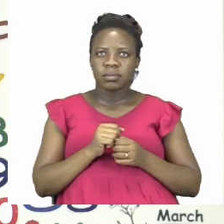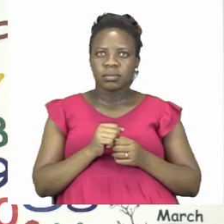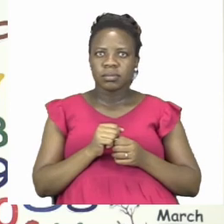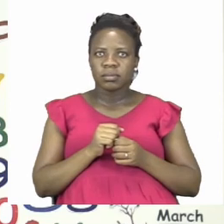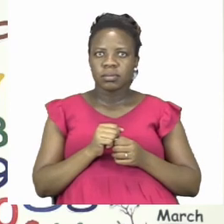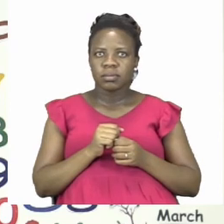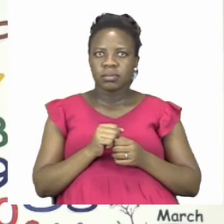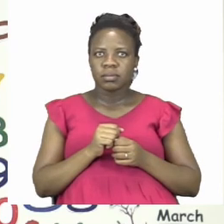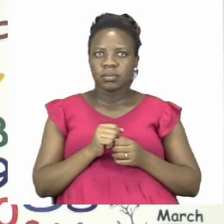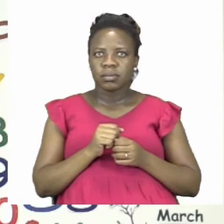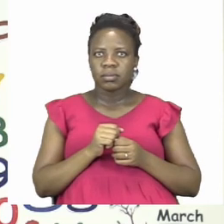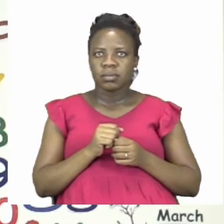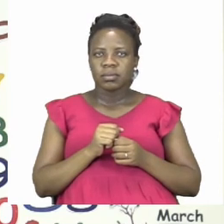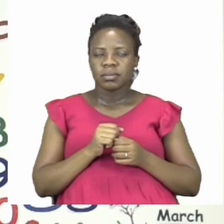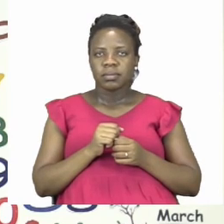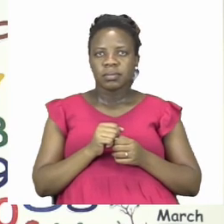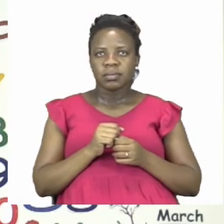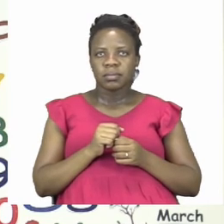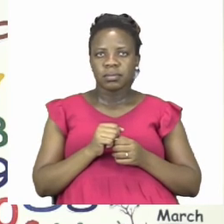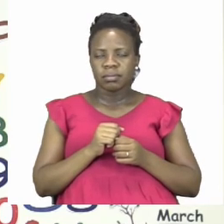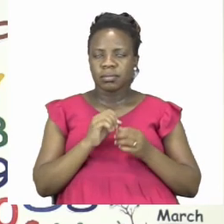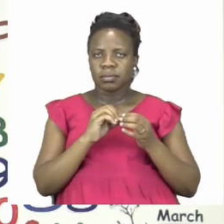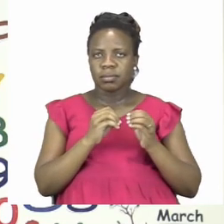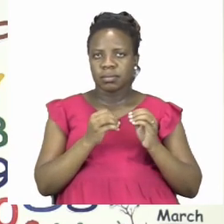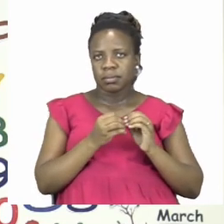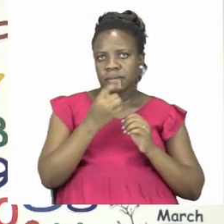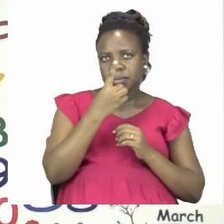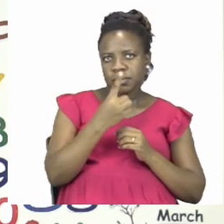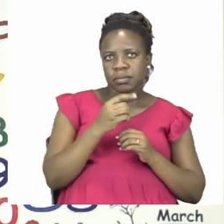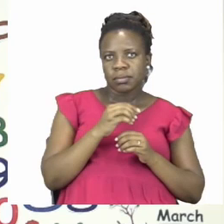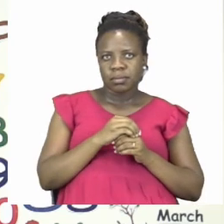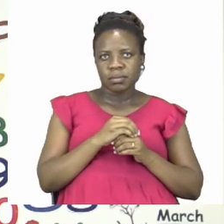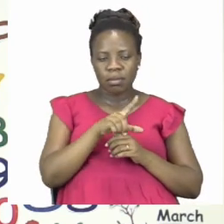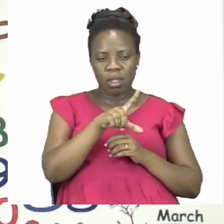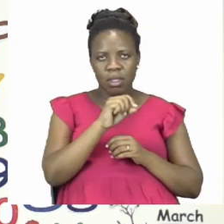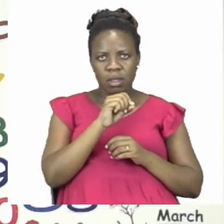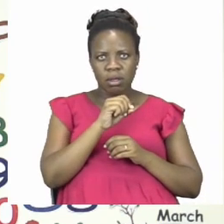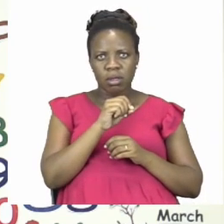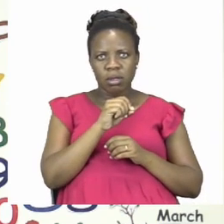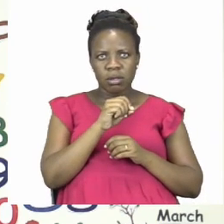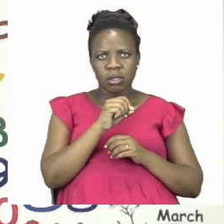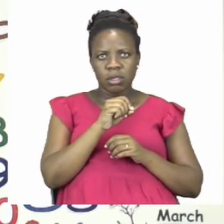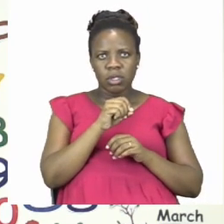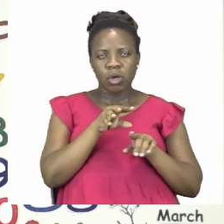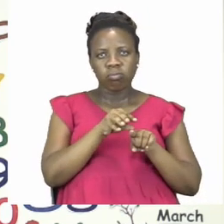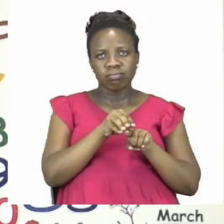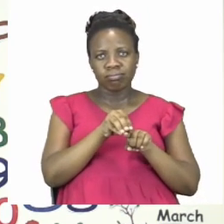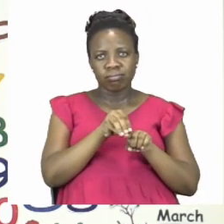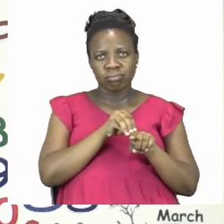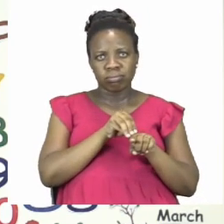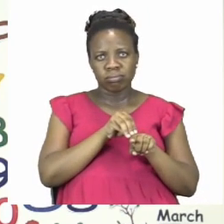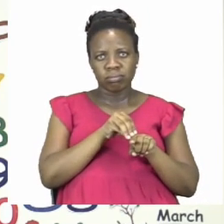also see for yourself. The first one, number 1, says, the socks are, and I have